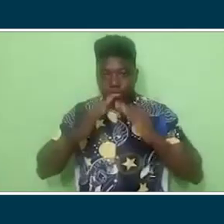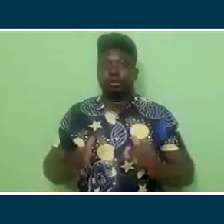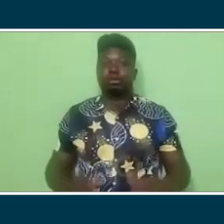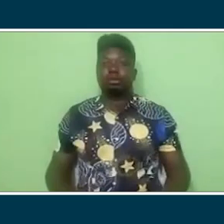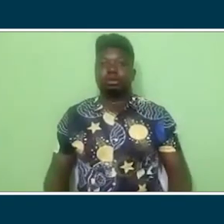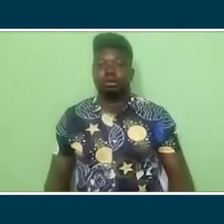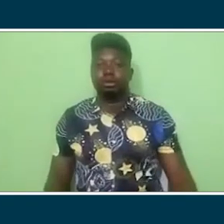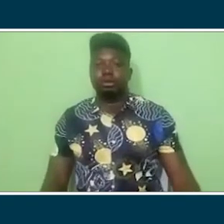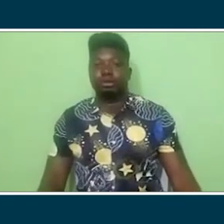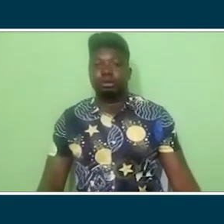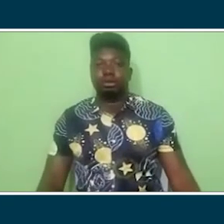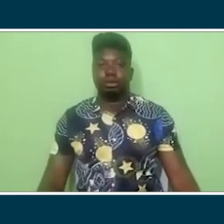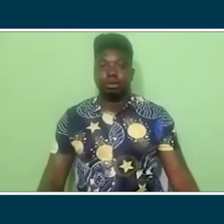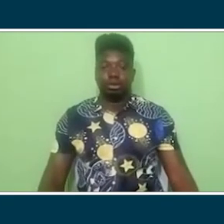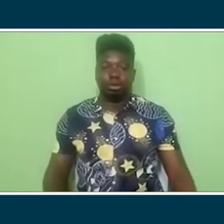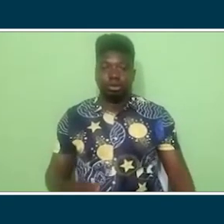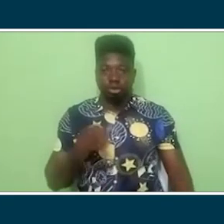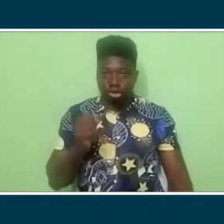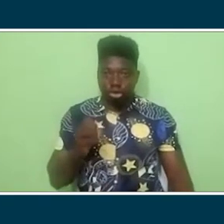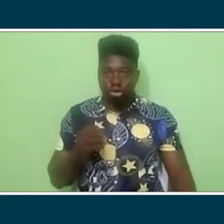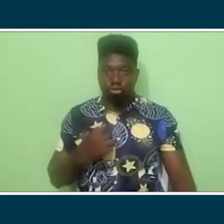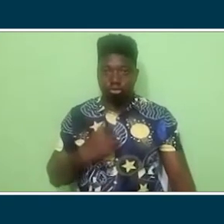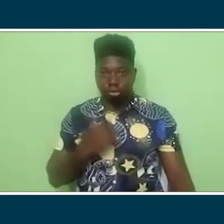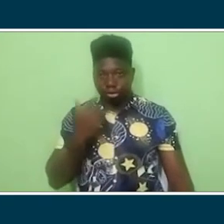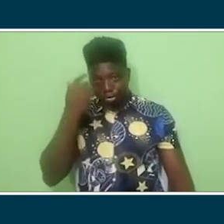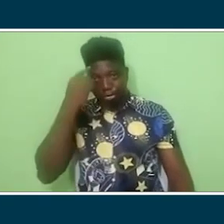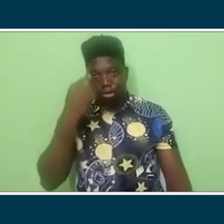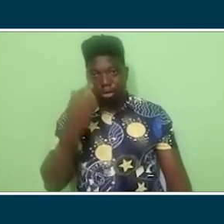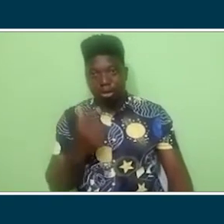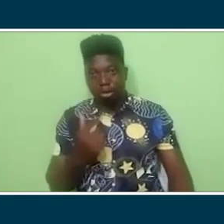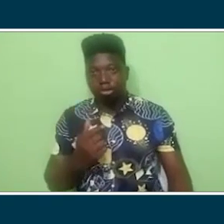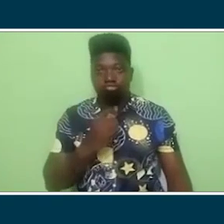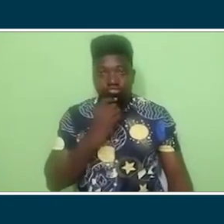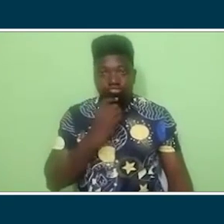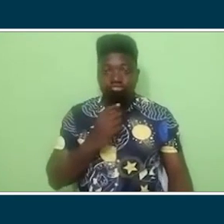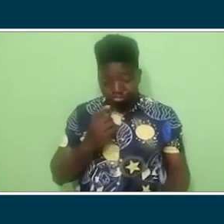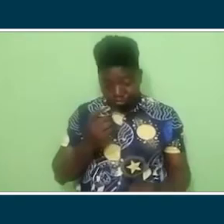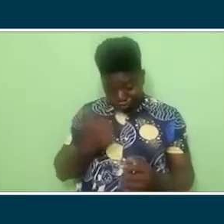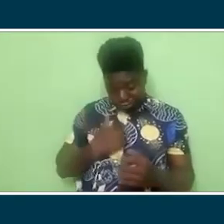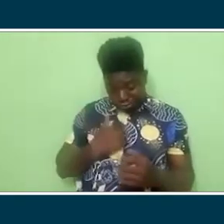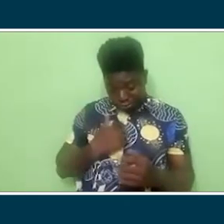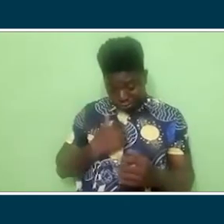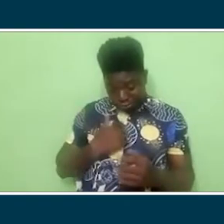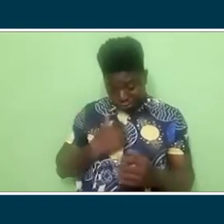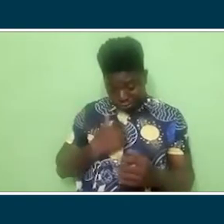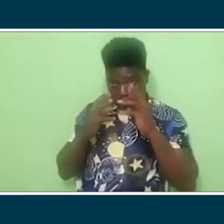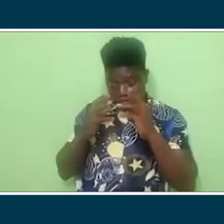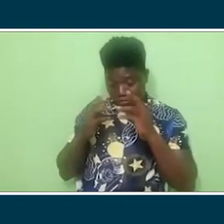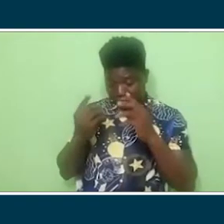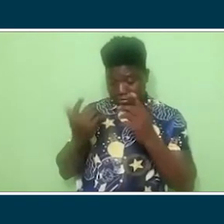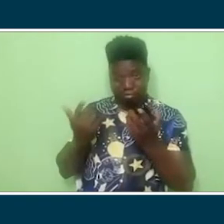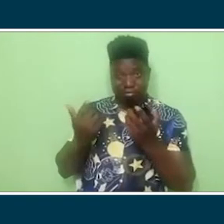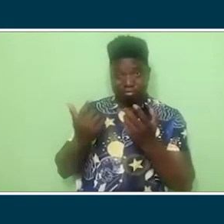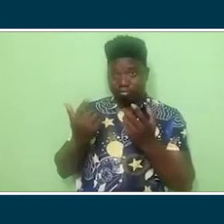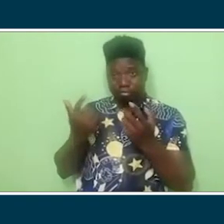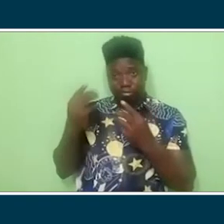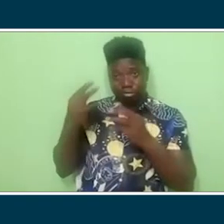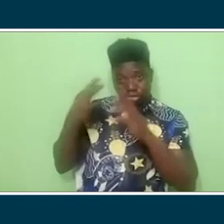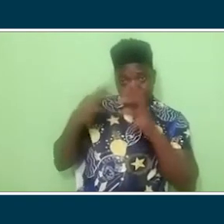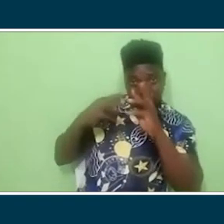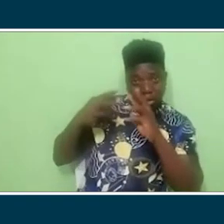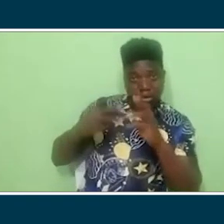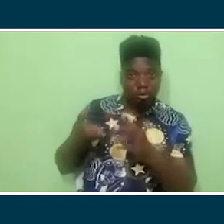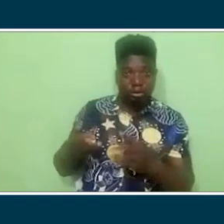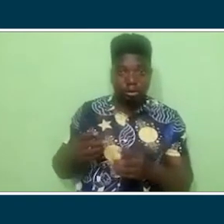to exile. So I guess I was just curious, both in real life, but also especially online, how